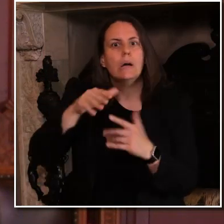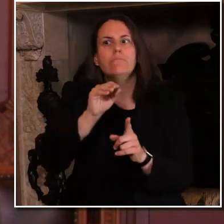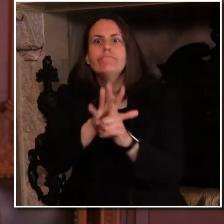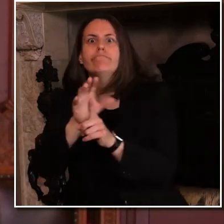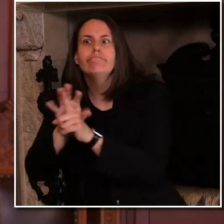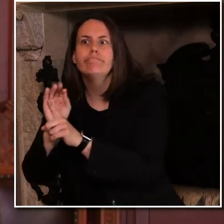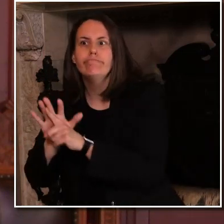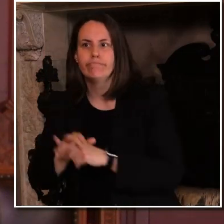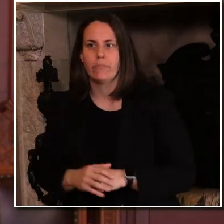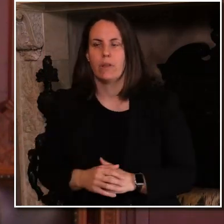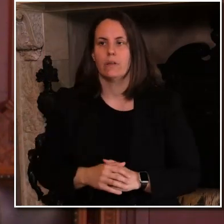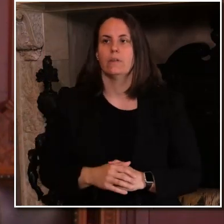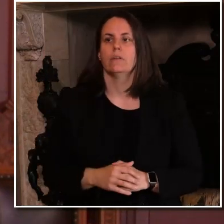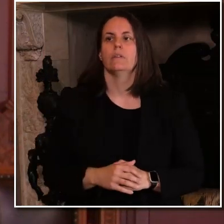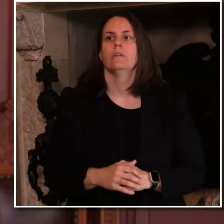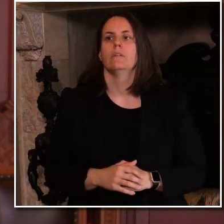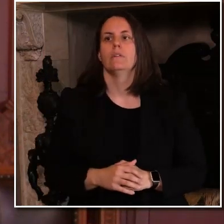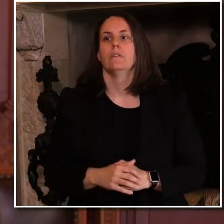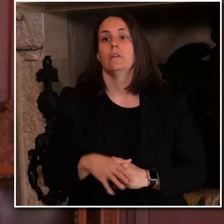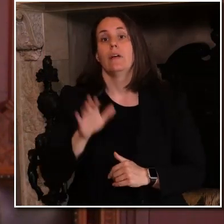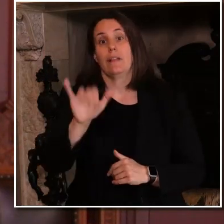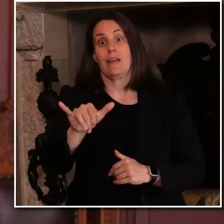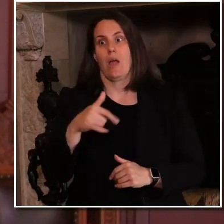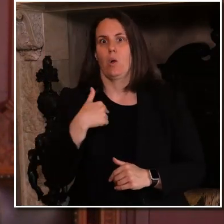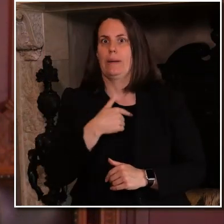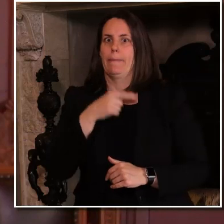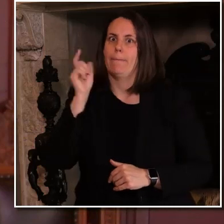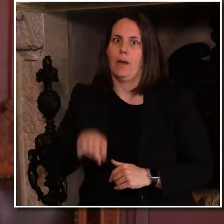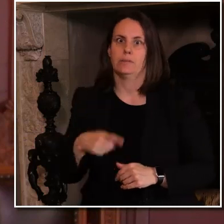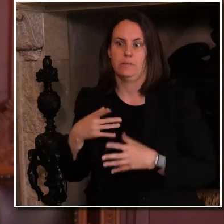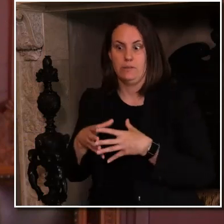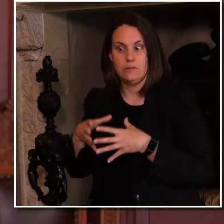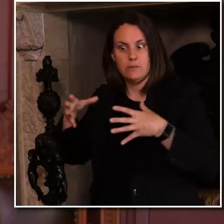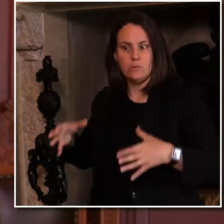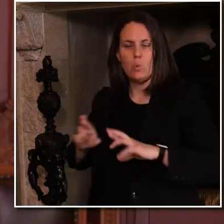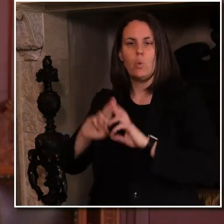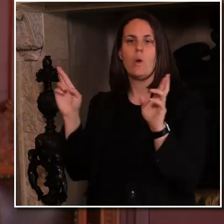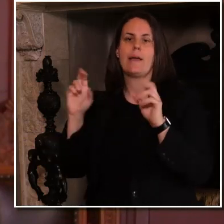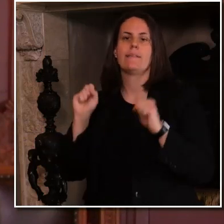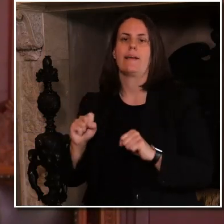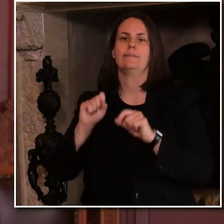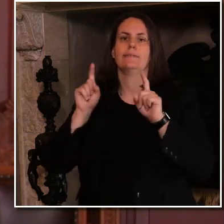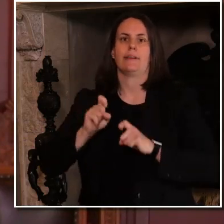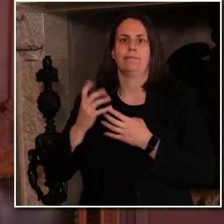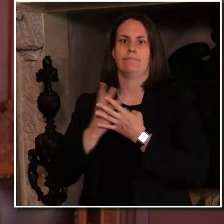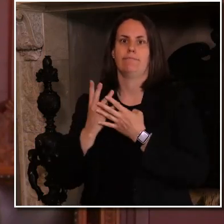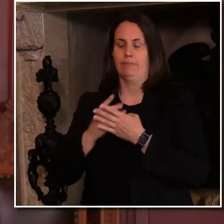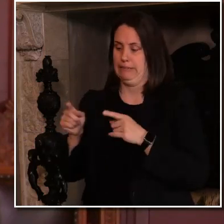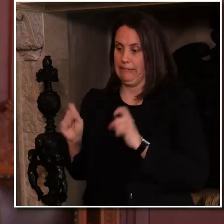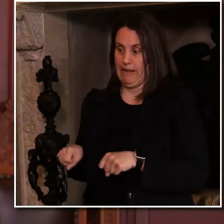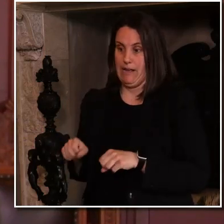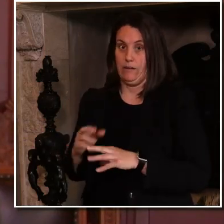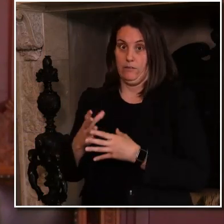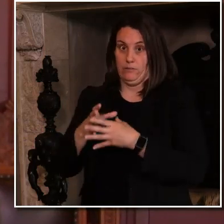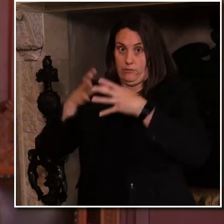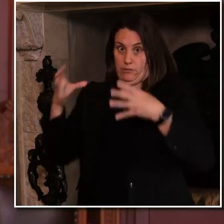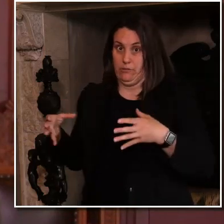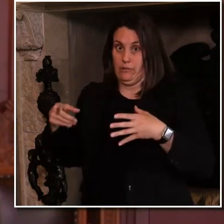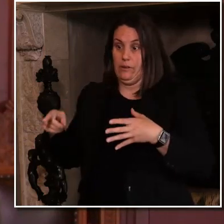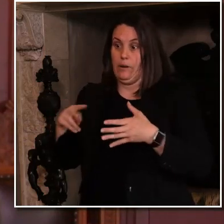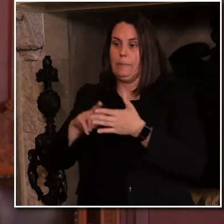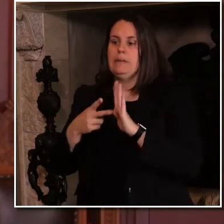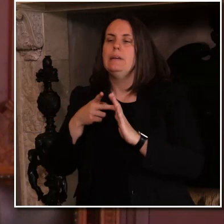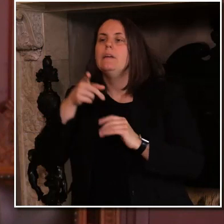make that happen. But it is important that we all realize that, yes, and